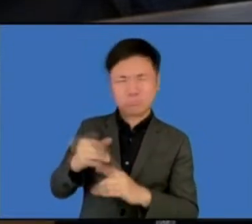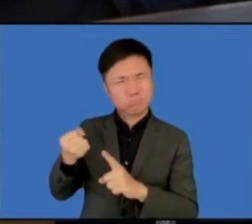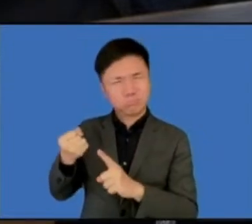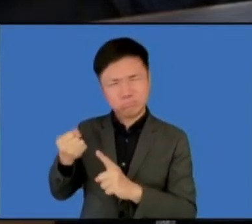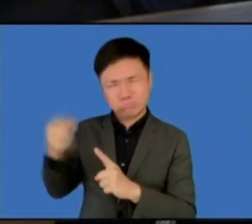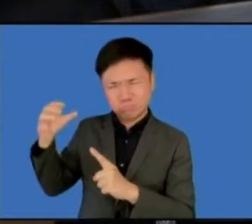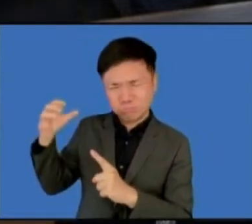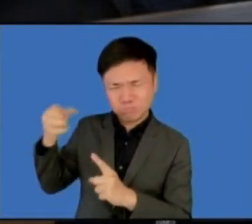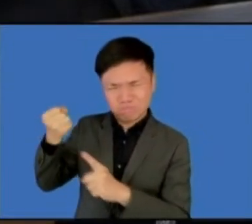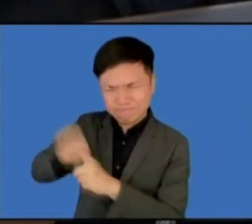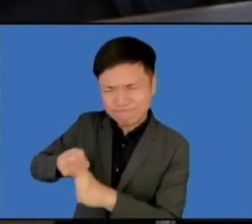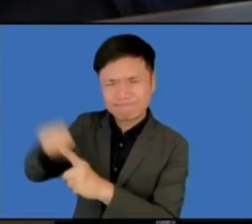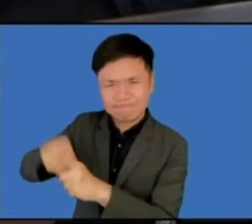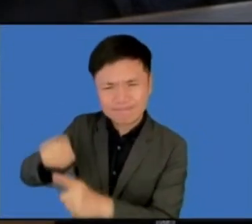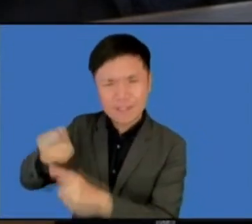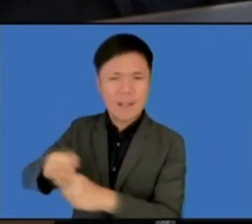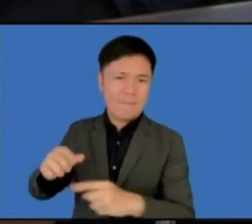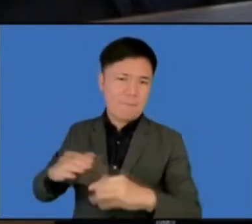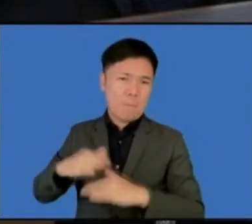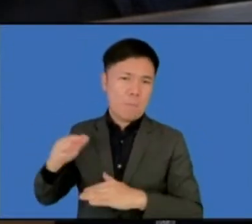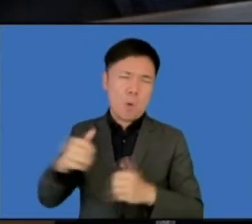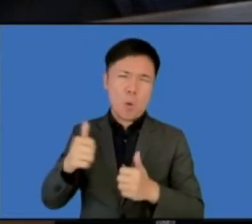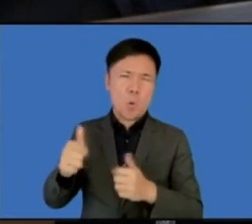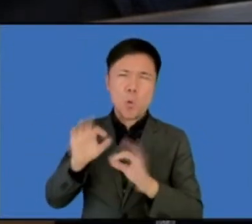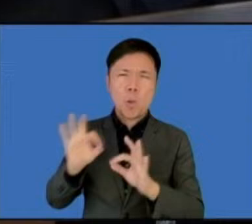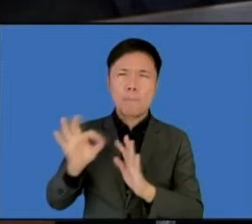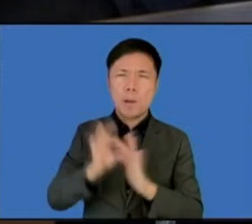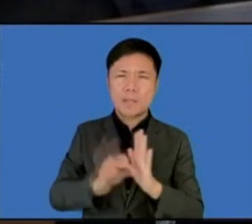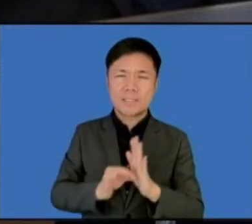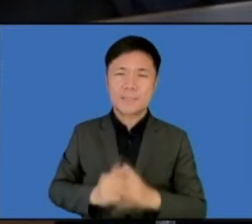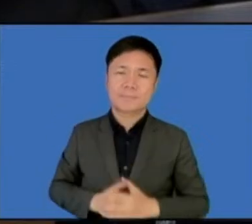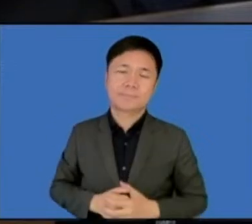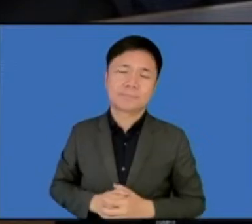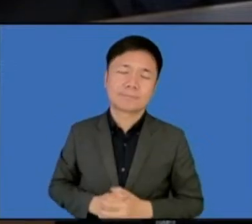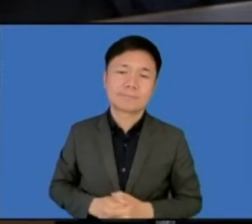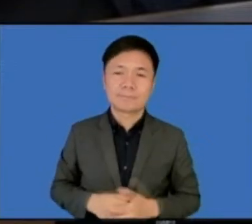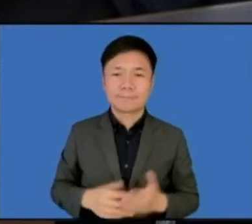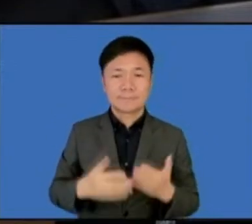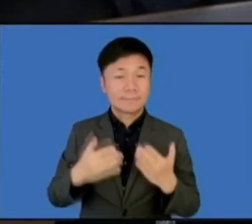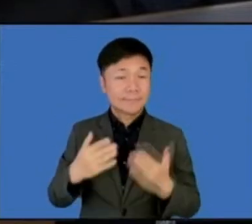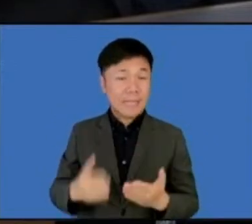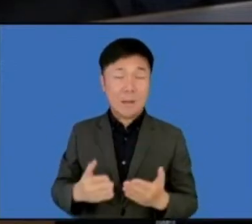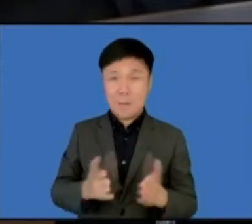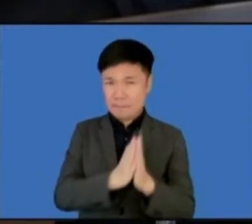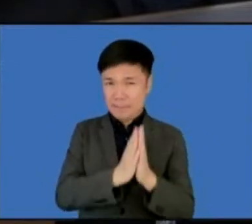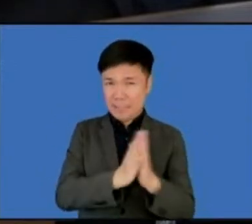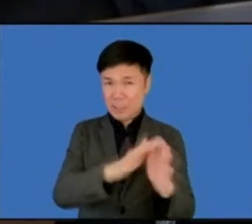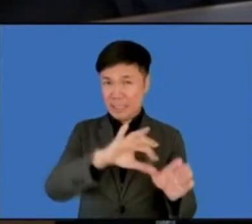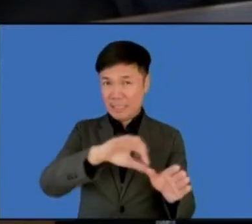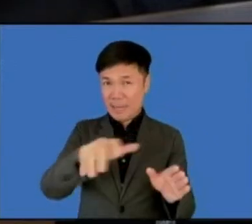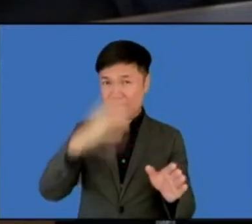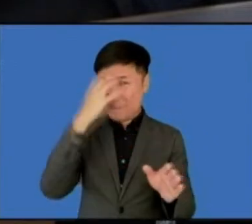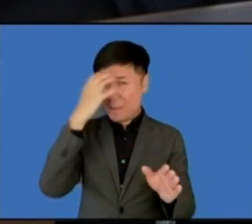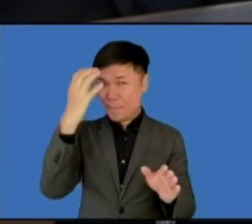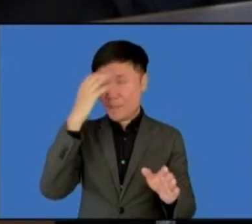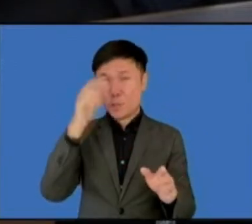feminist approach to migration policy. Today, we call on government, UN agencies, trade unions, and civil society to take immediate action and commit